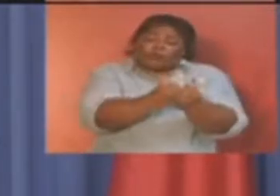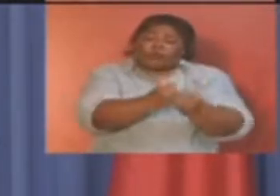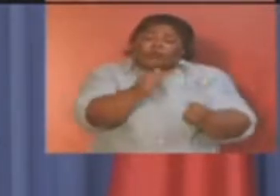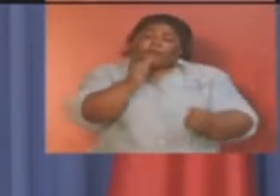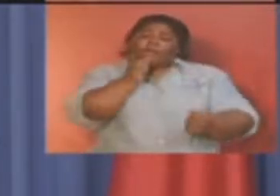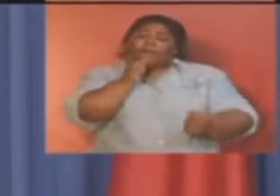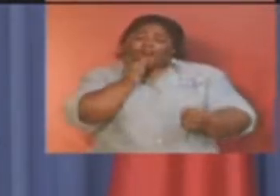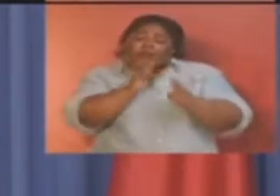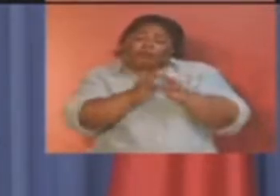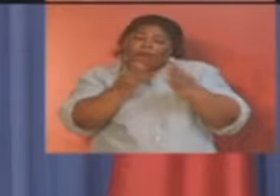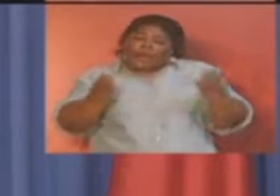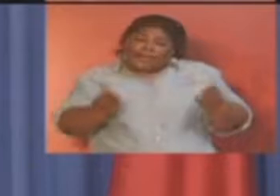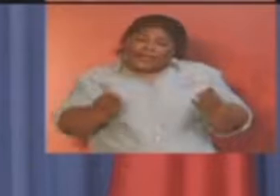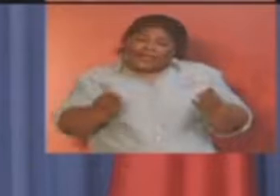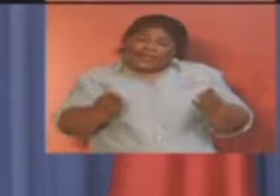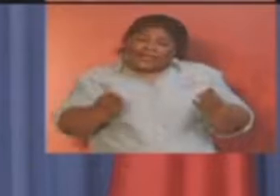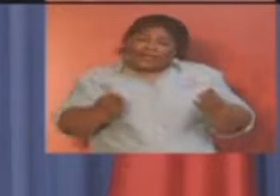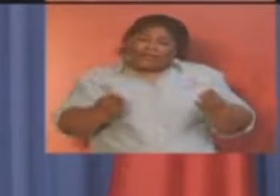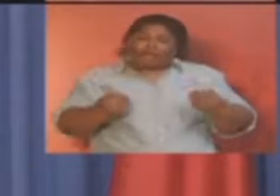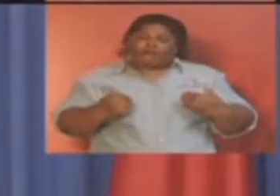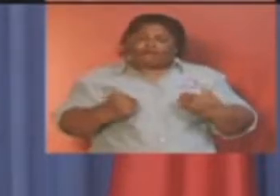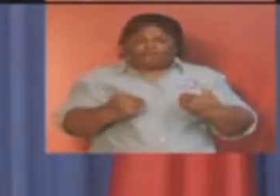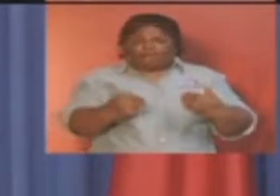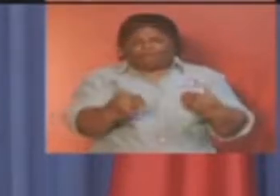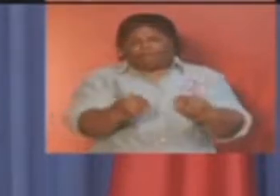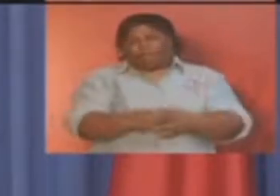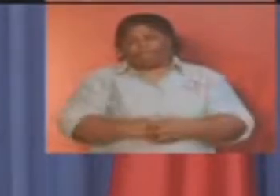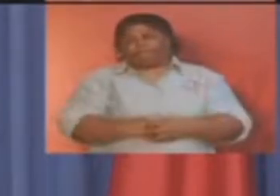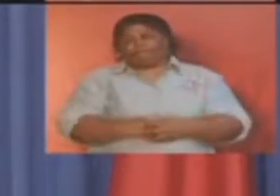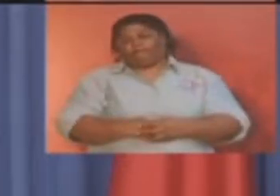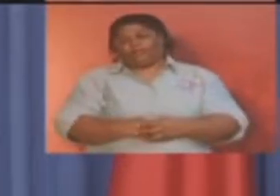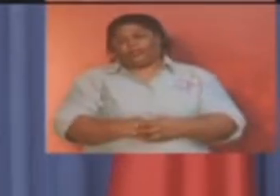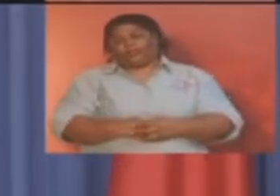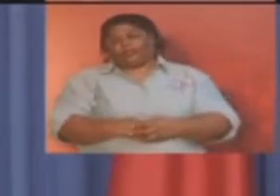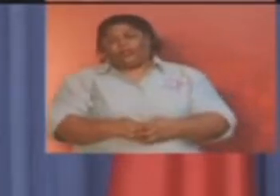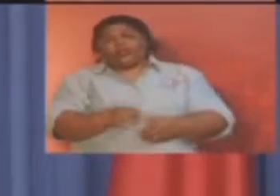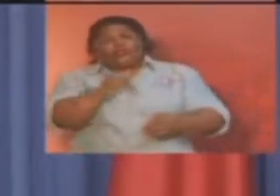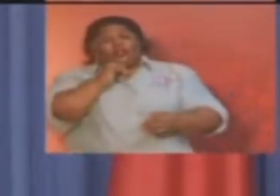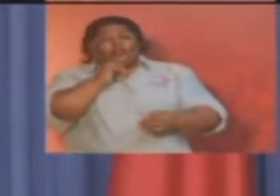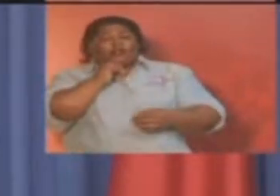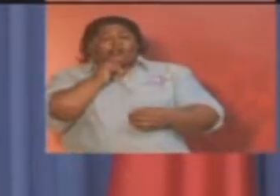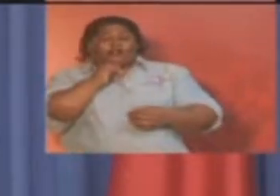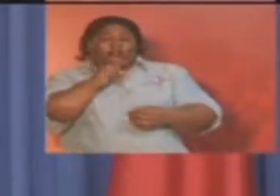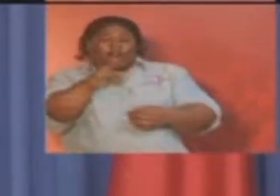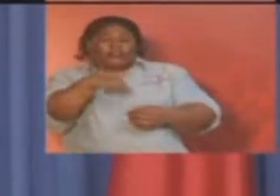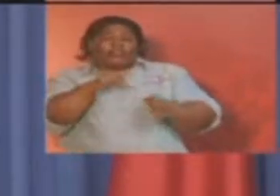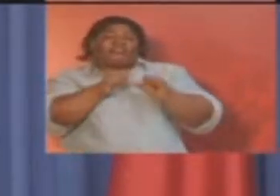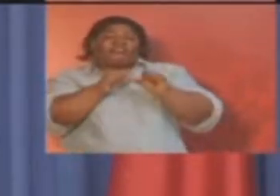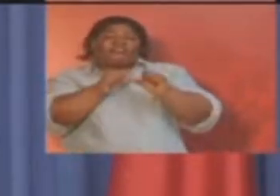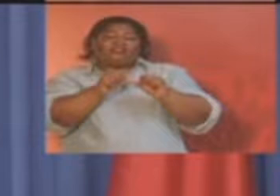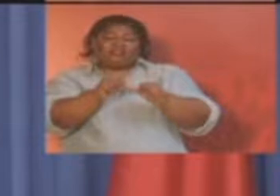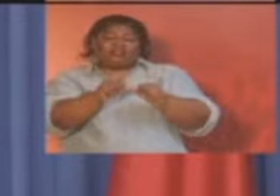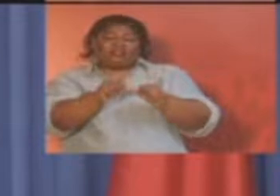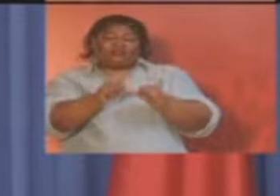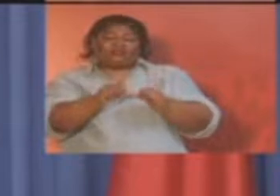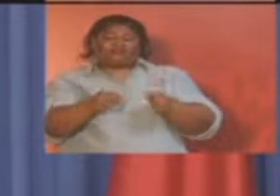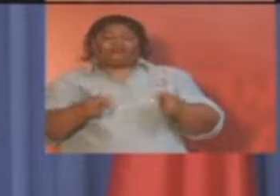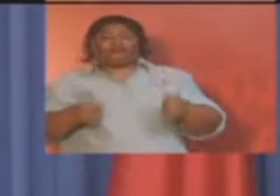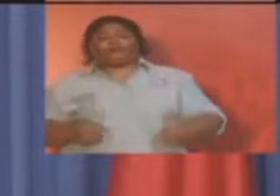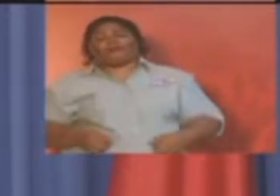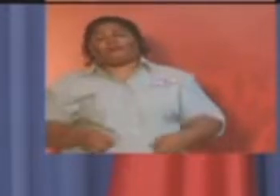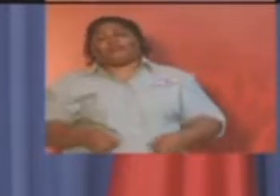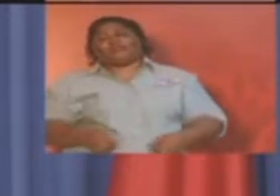medical sectors, because we need that to stay fully operational during this time. Workers who are